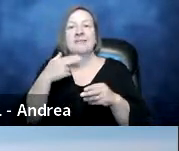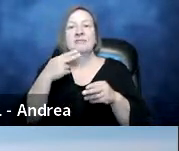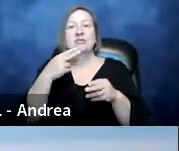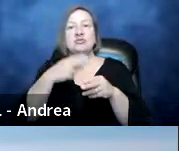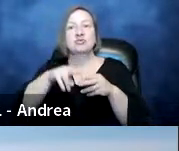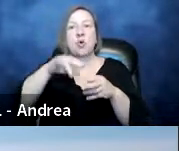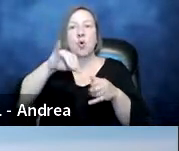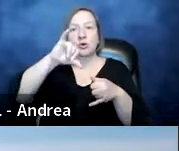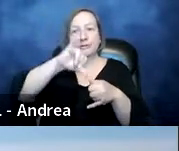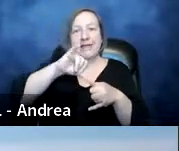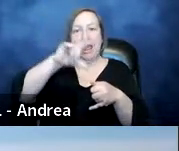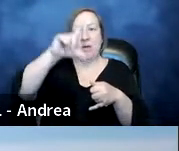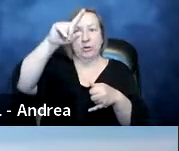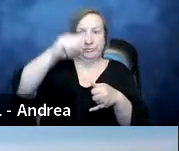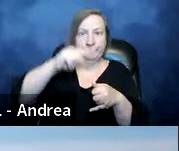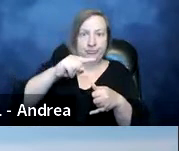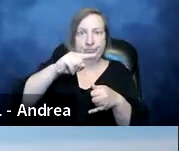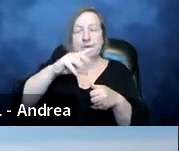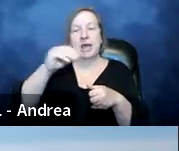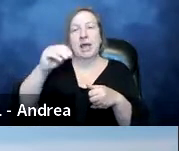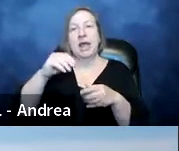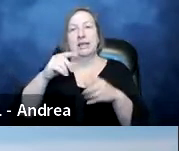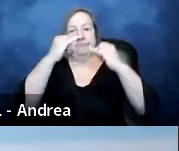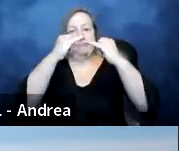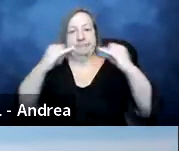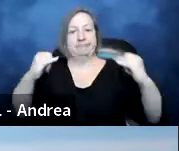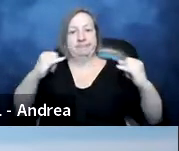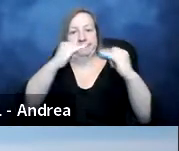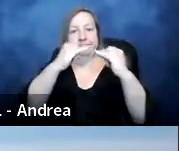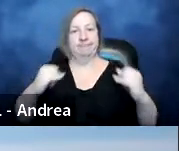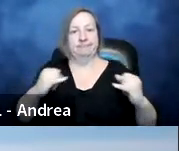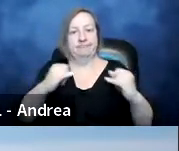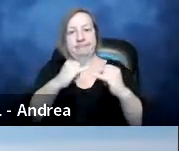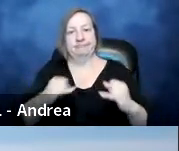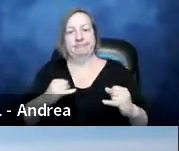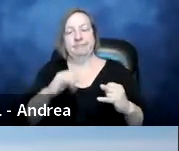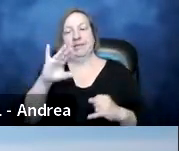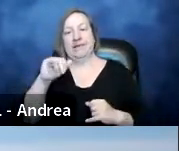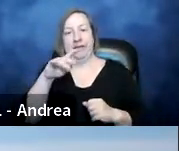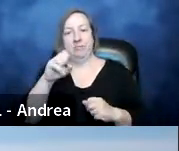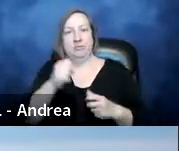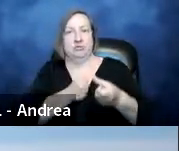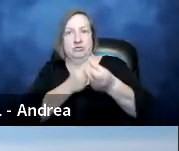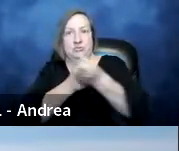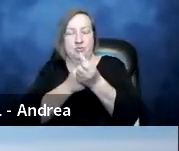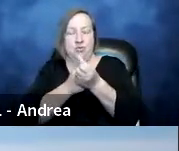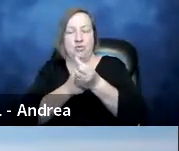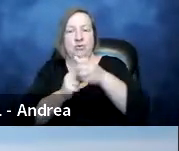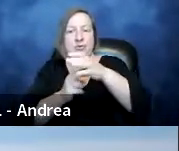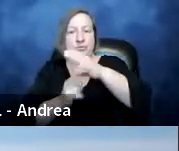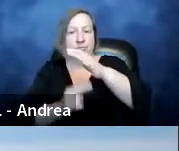cables that support a bridge. This is a single level design.